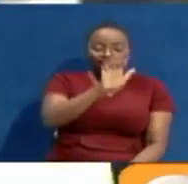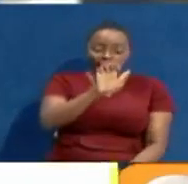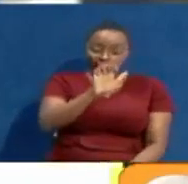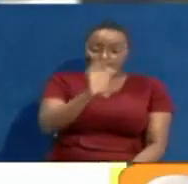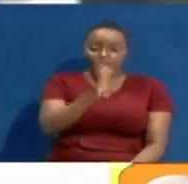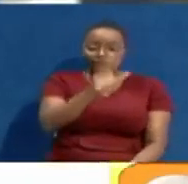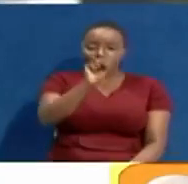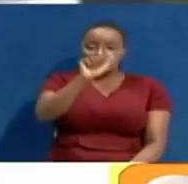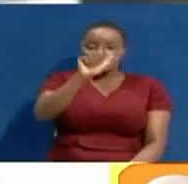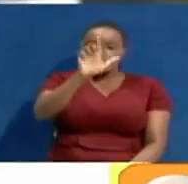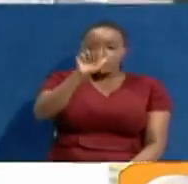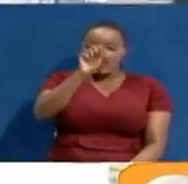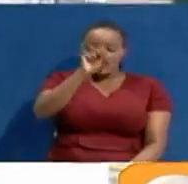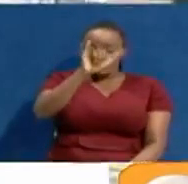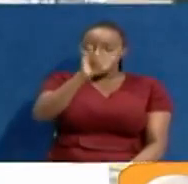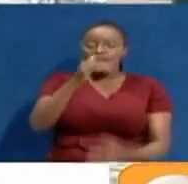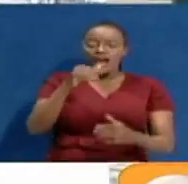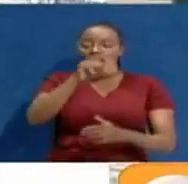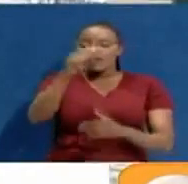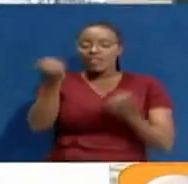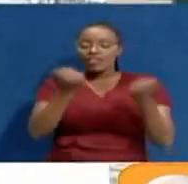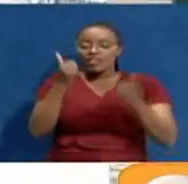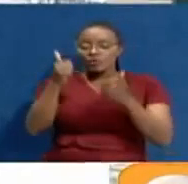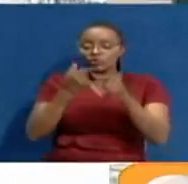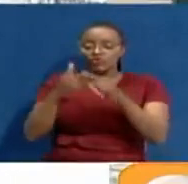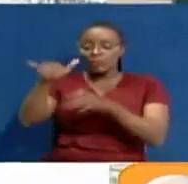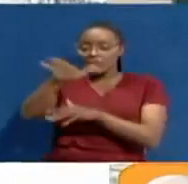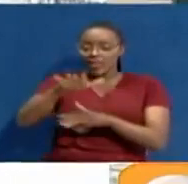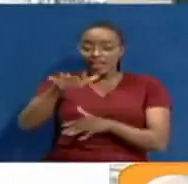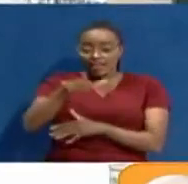because there are some vehicles coming from that side who will be